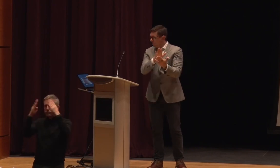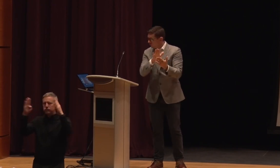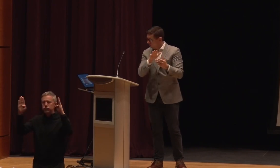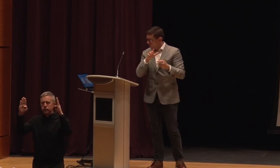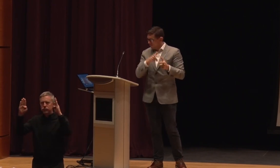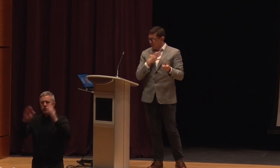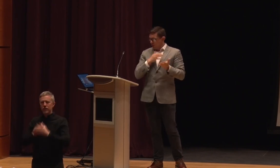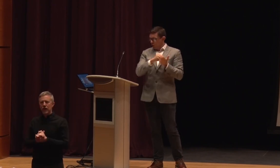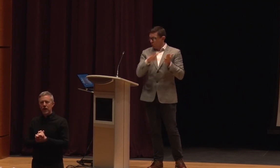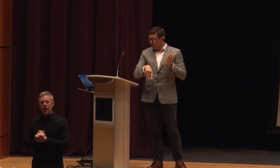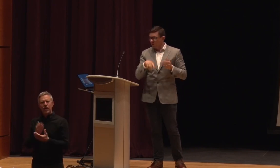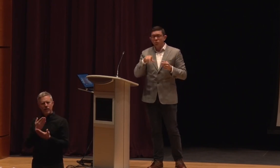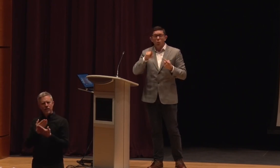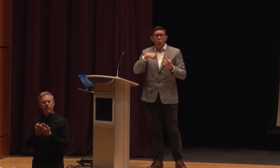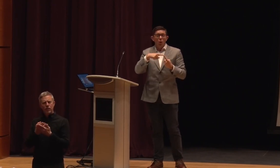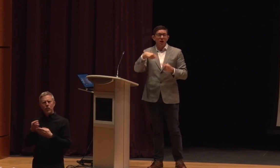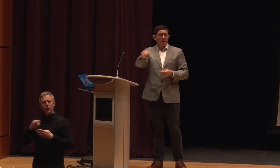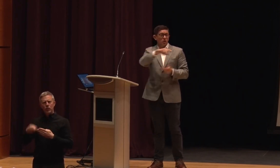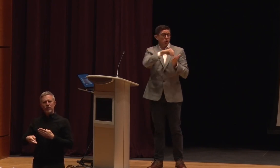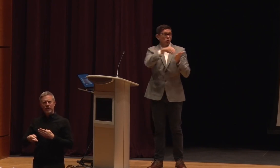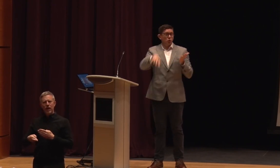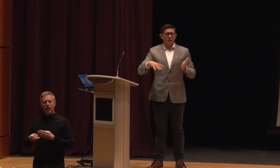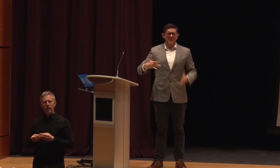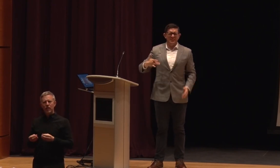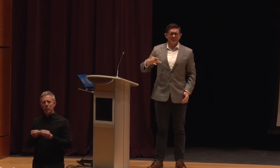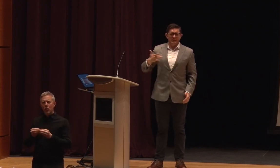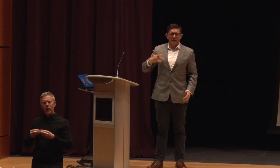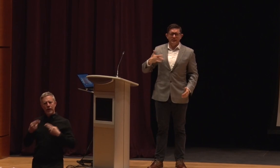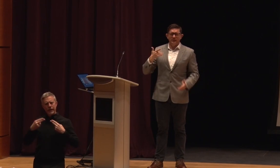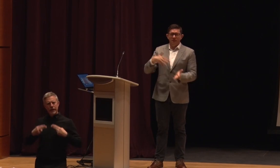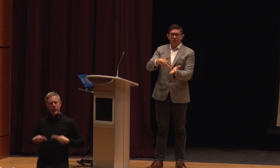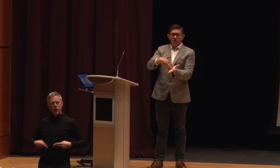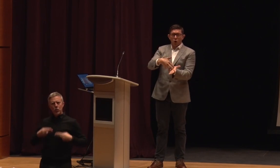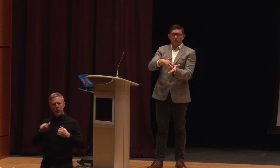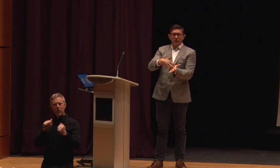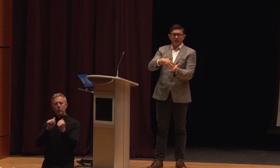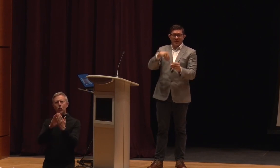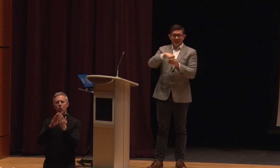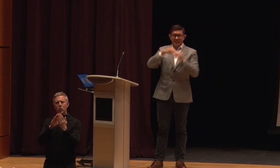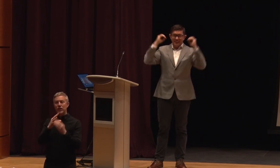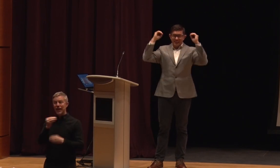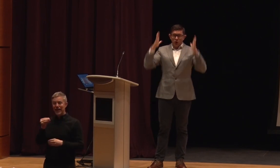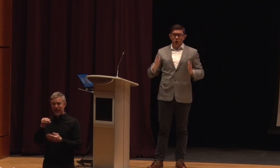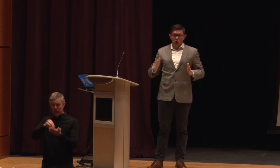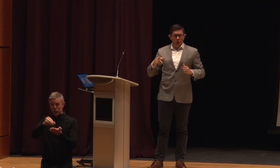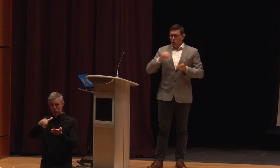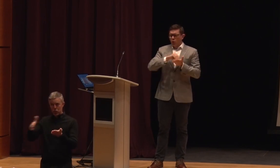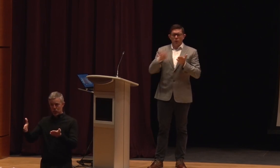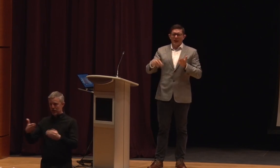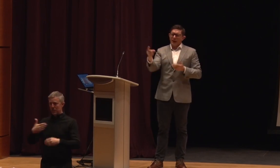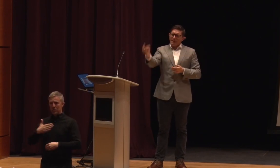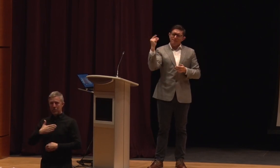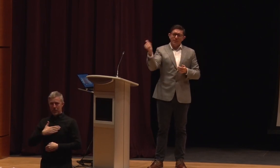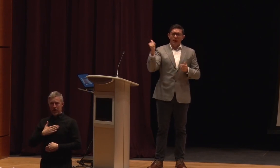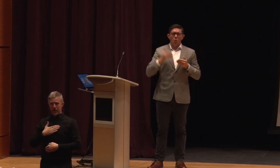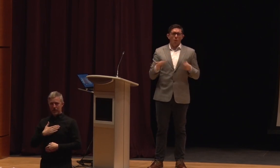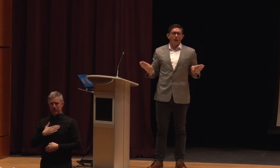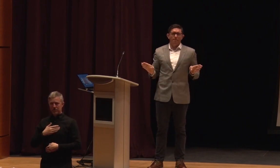result. It was a more humanistic approach, and the students